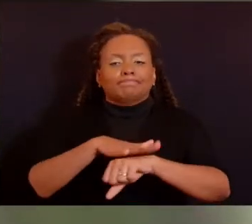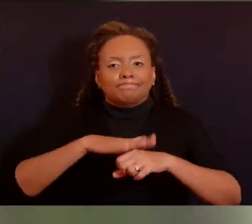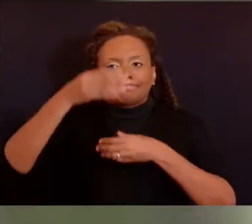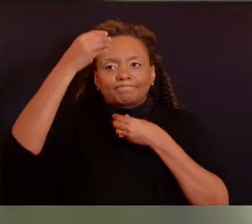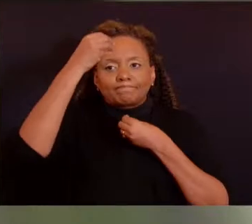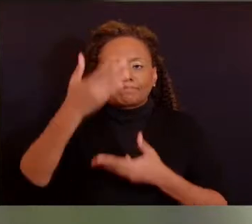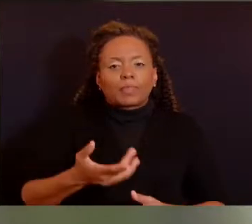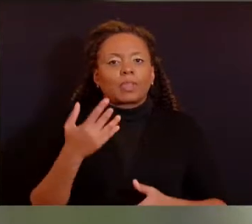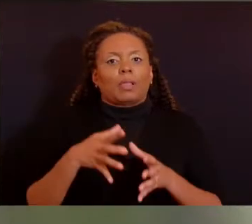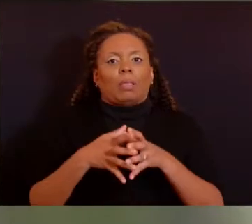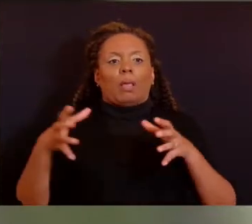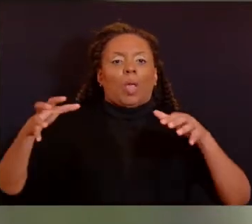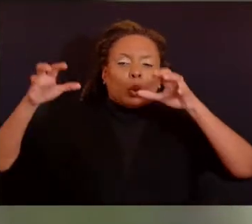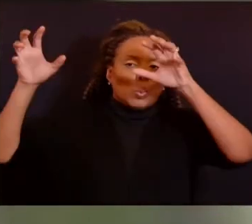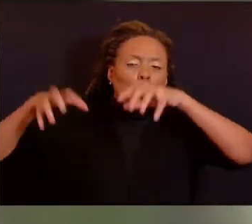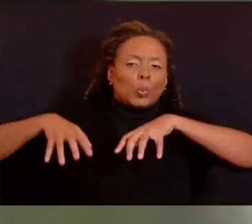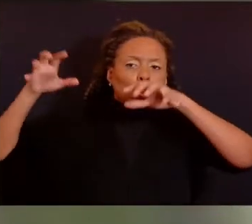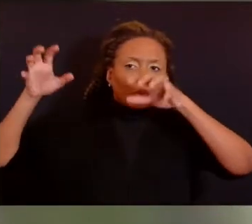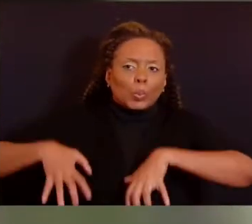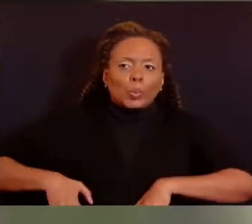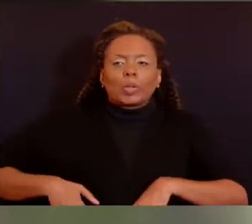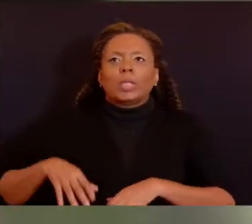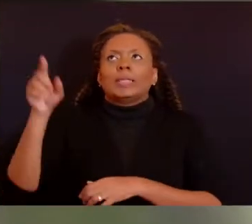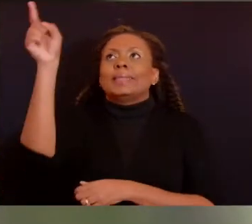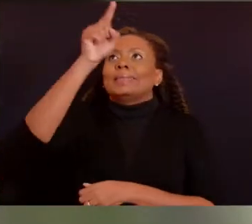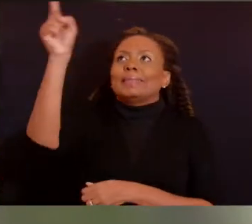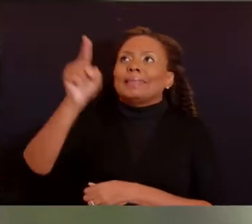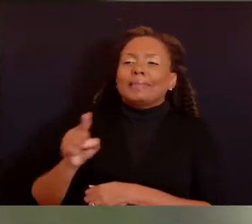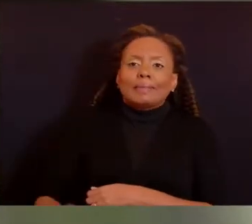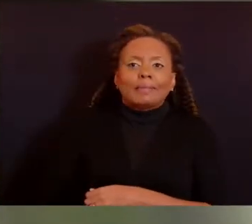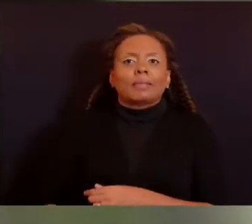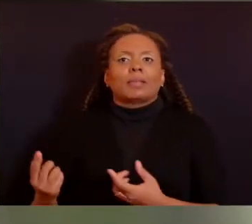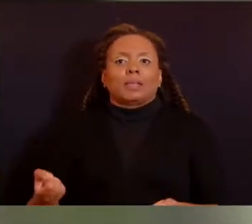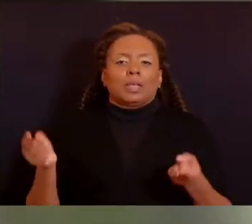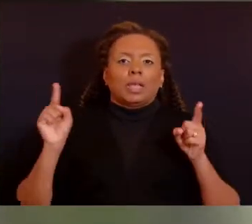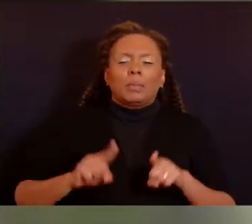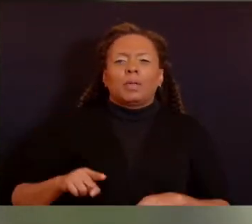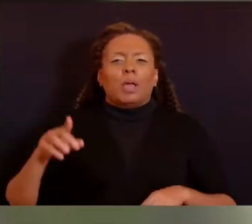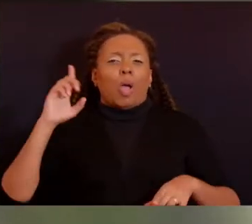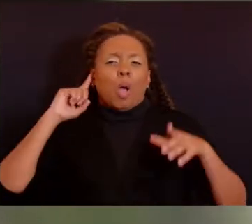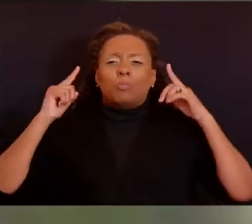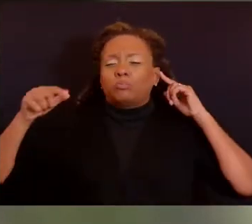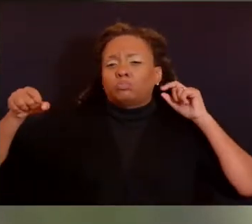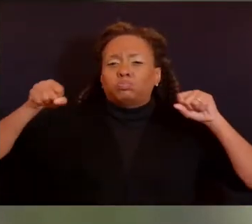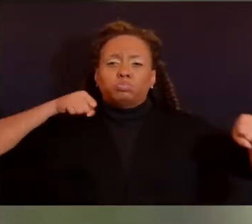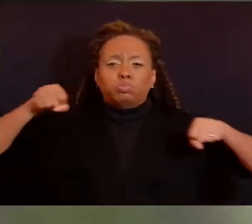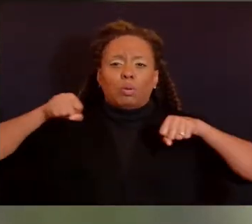for excessive rainfall and severe lightning or severe thunderstorm